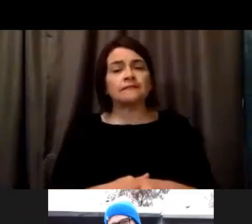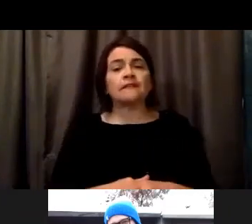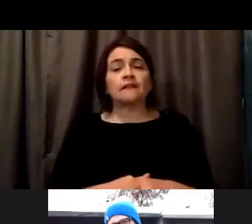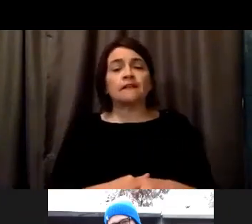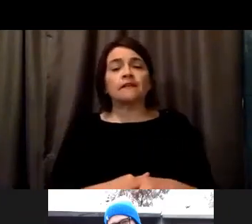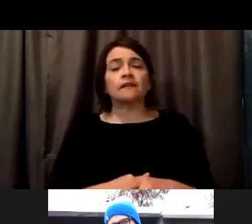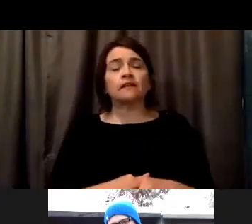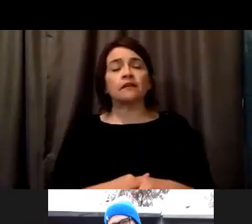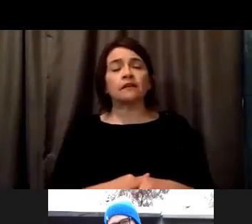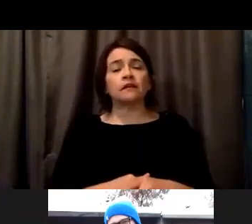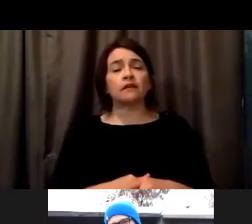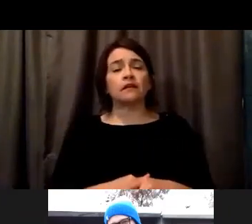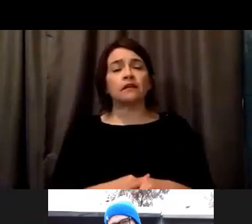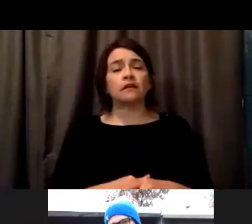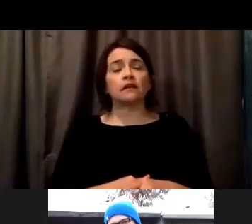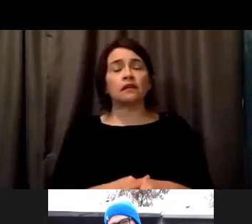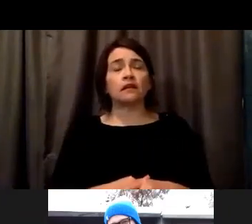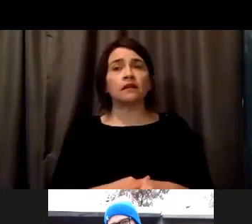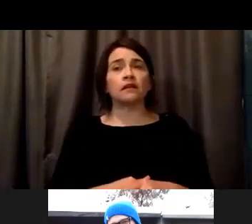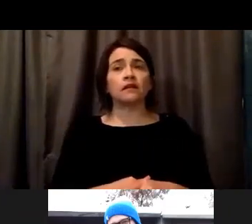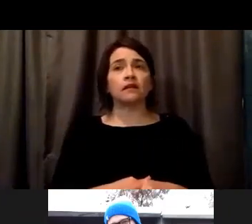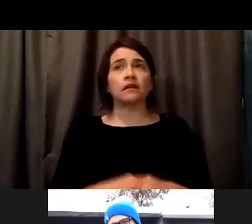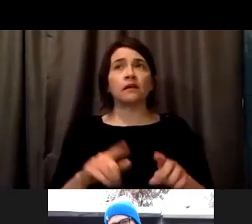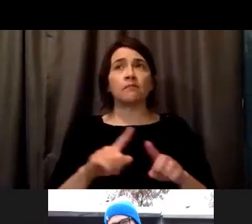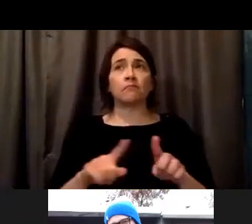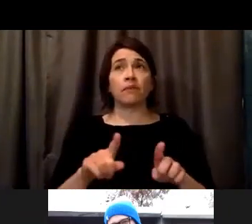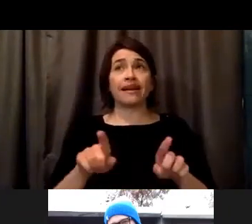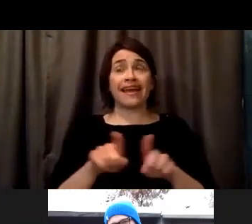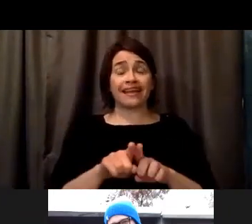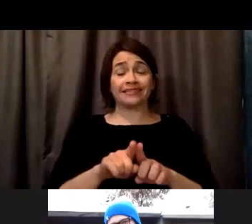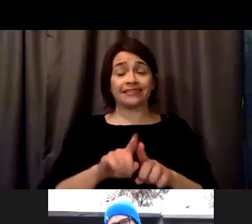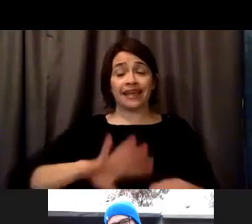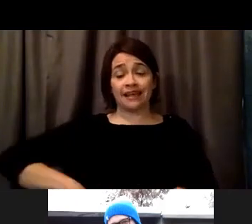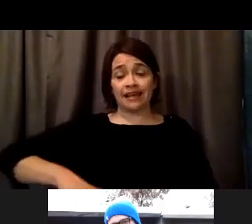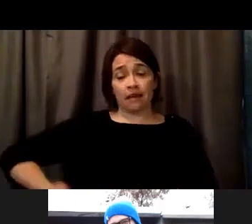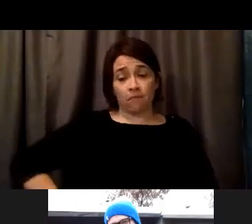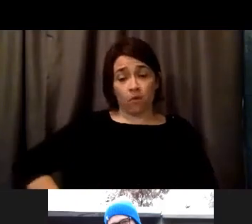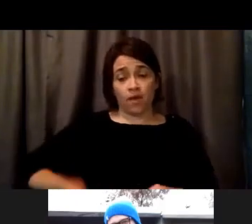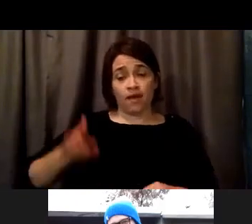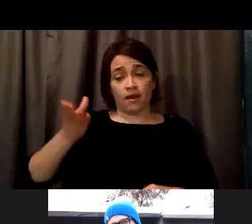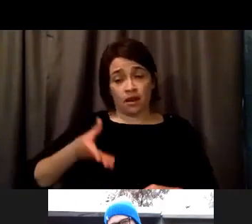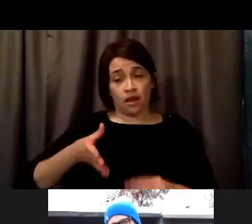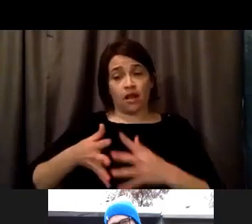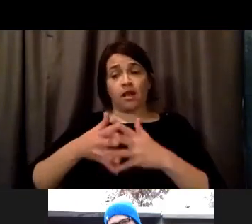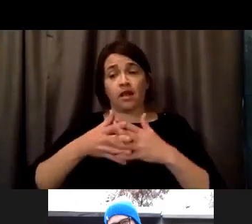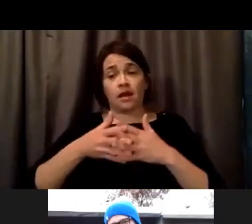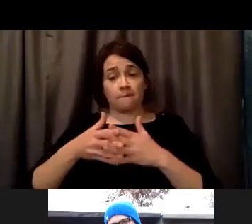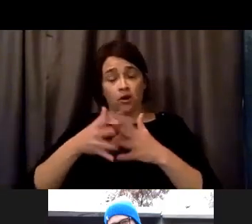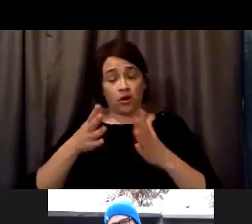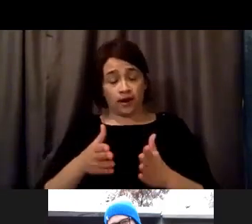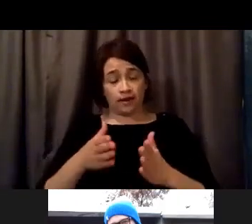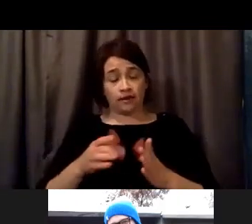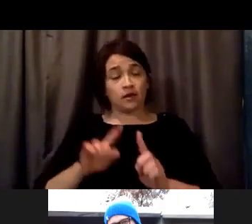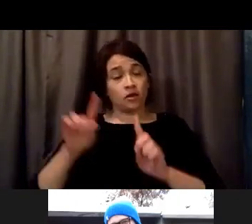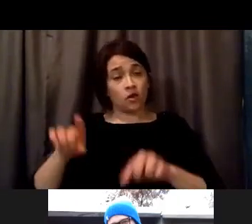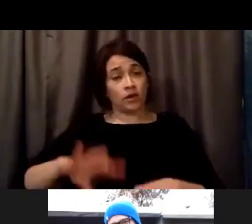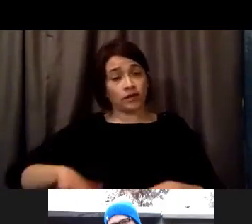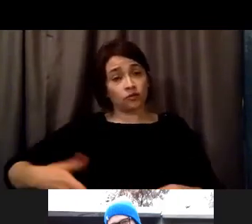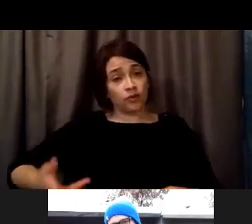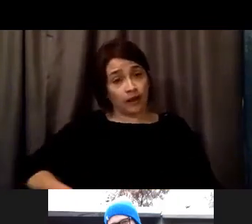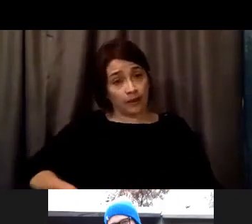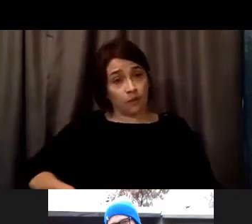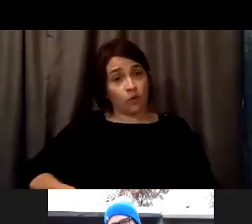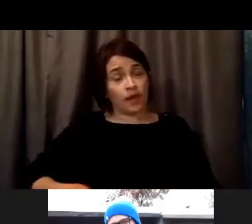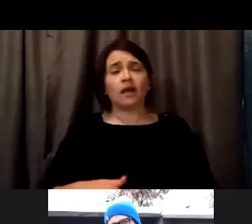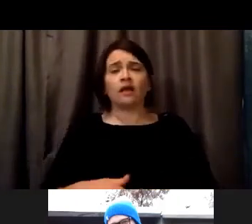But as a Cambodian American, going to Cambodia for the first time, it was a major shock for